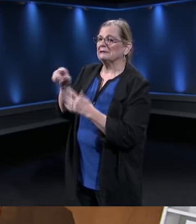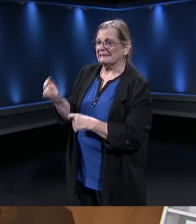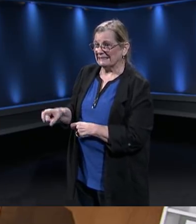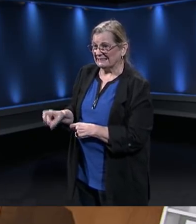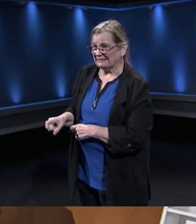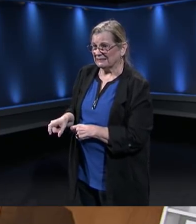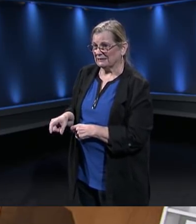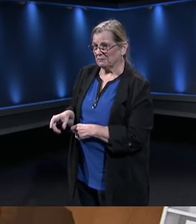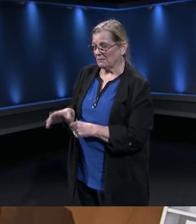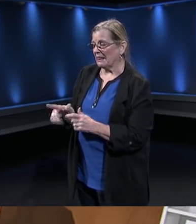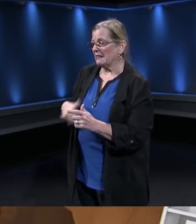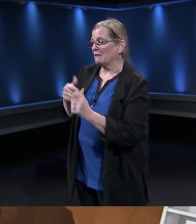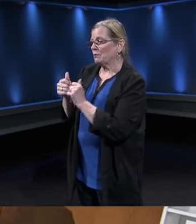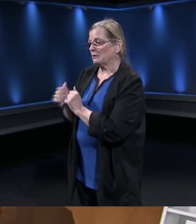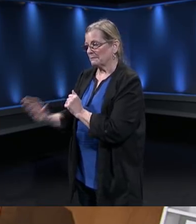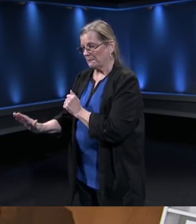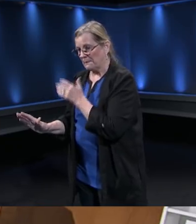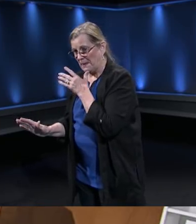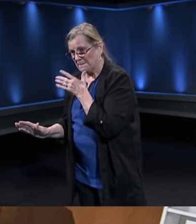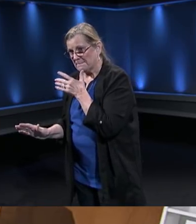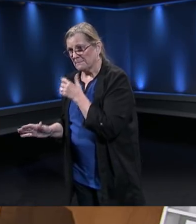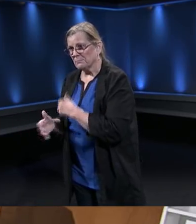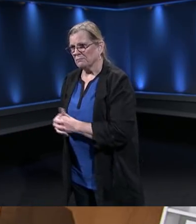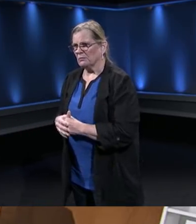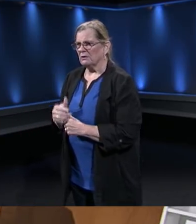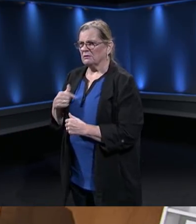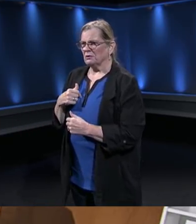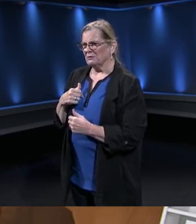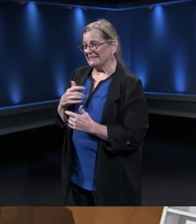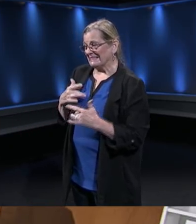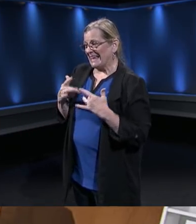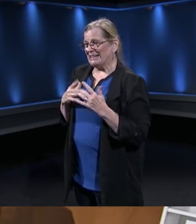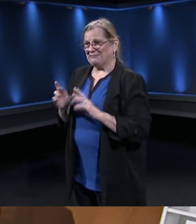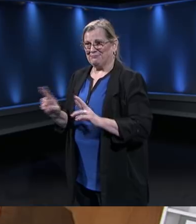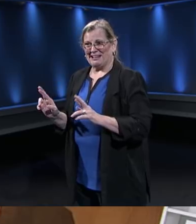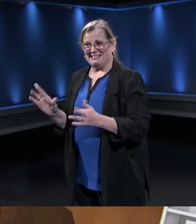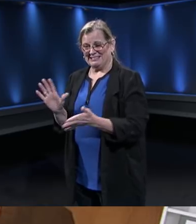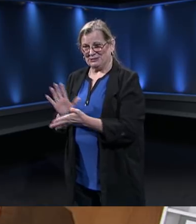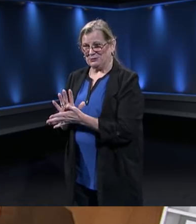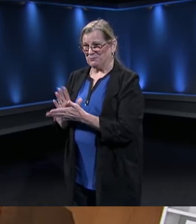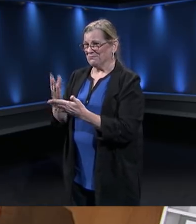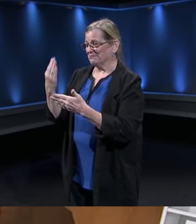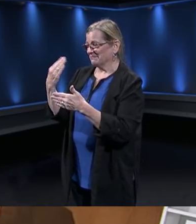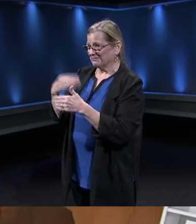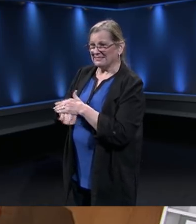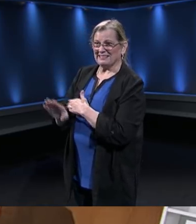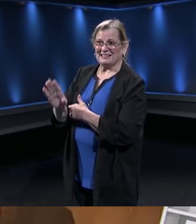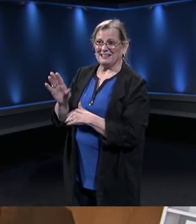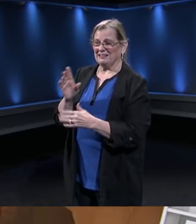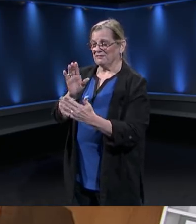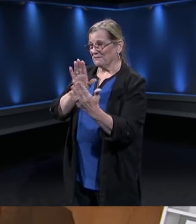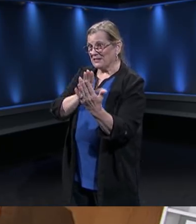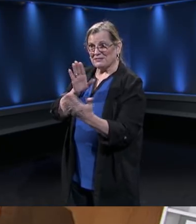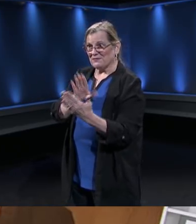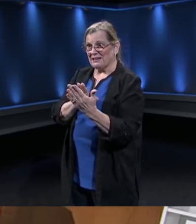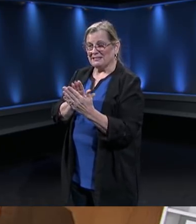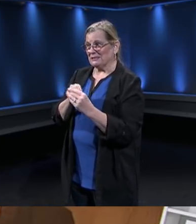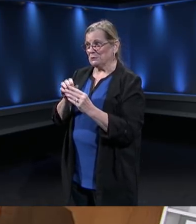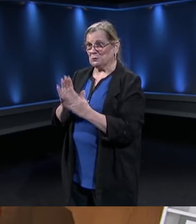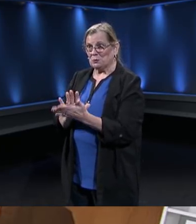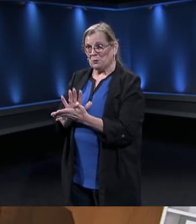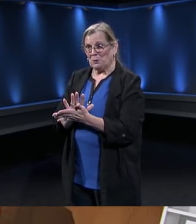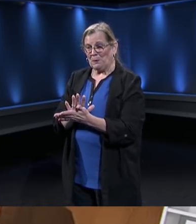were eagerly anticipating the hybrid plan before it was walked back because of quote-unquote health reasons.